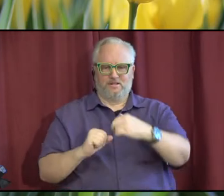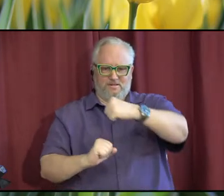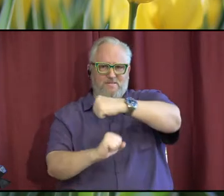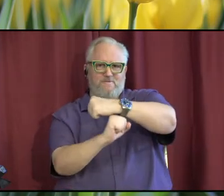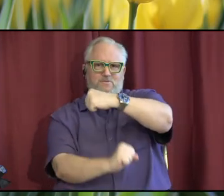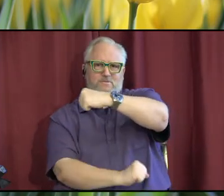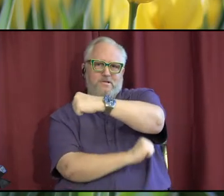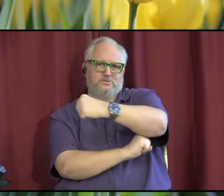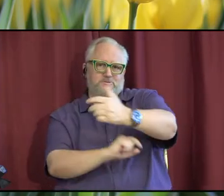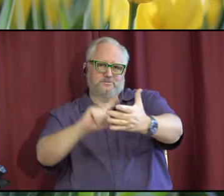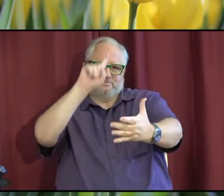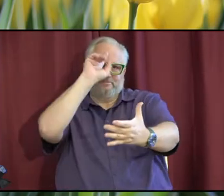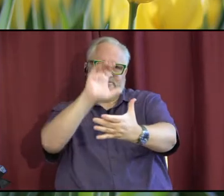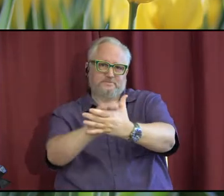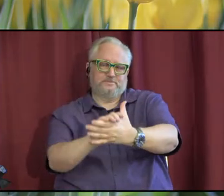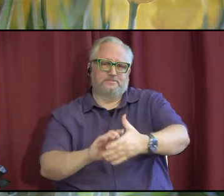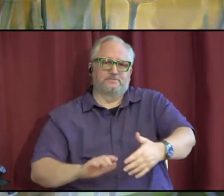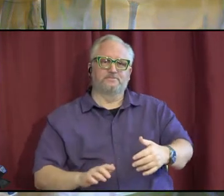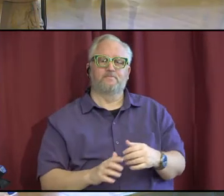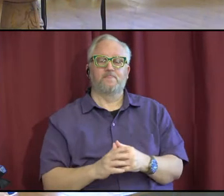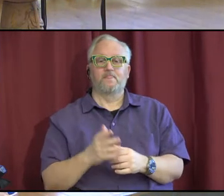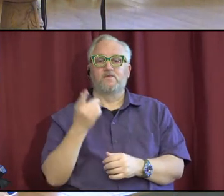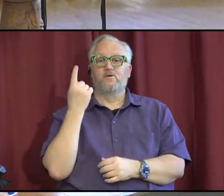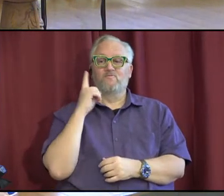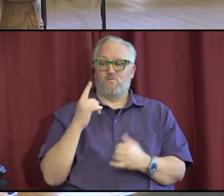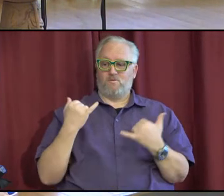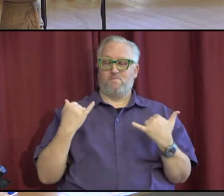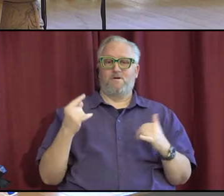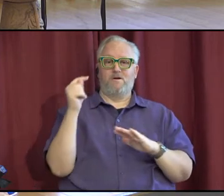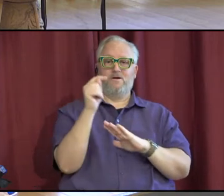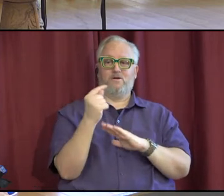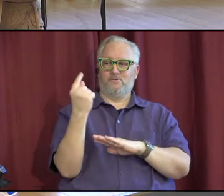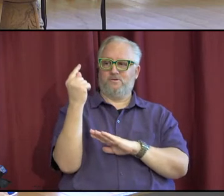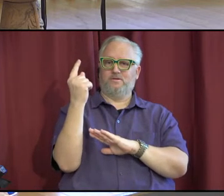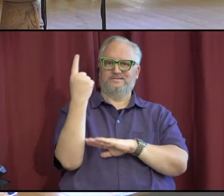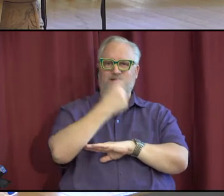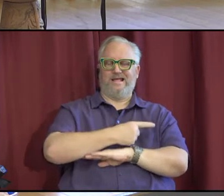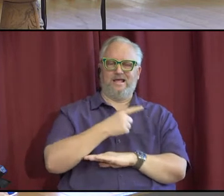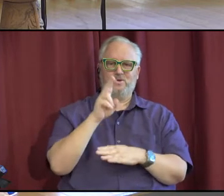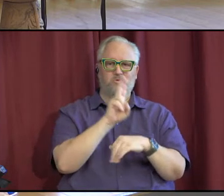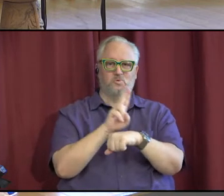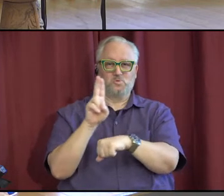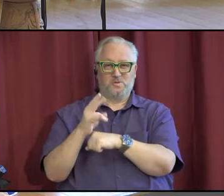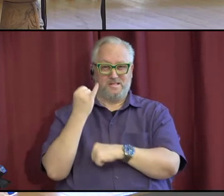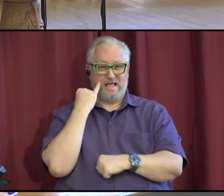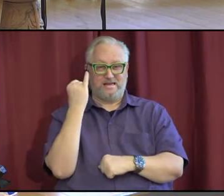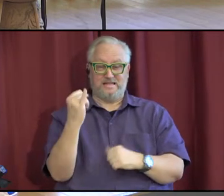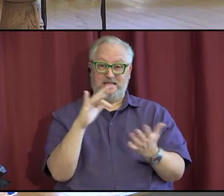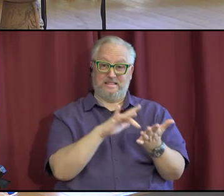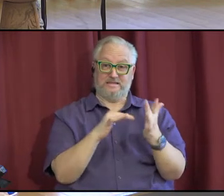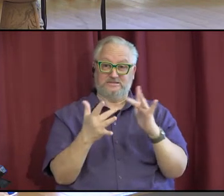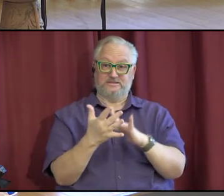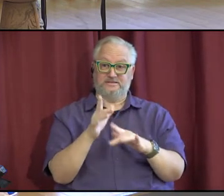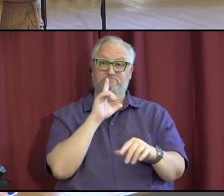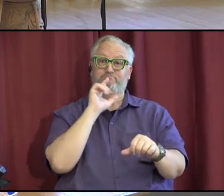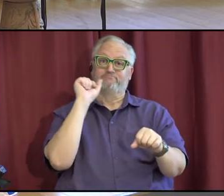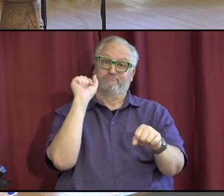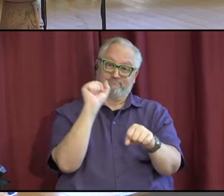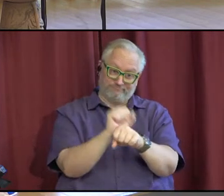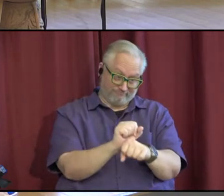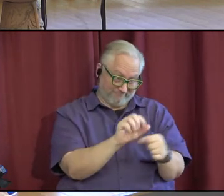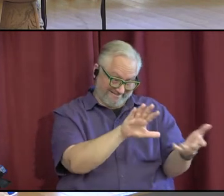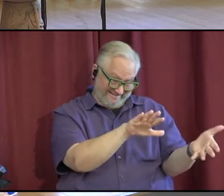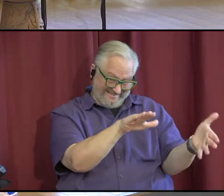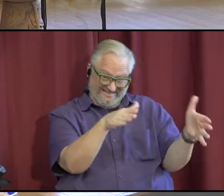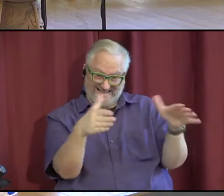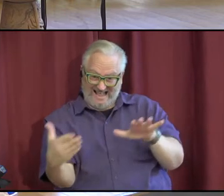foundational belief. And for modern-day Unitarian Universalists, that idea that Jesus actually rose from the